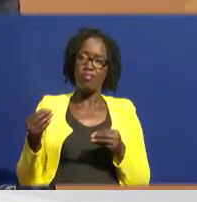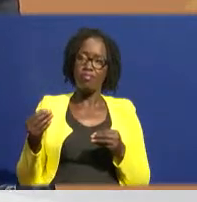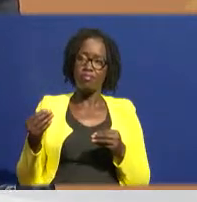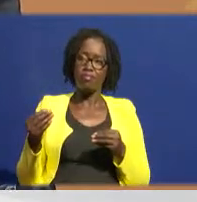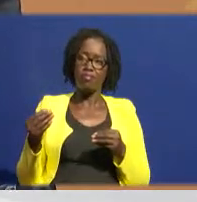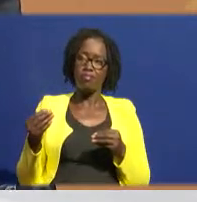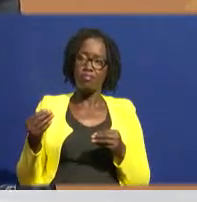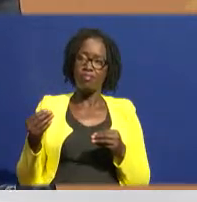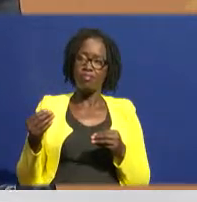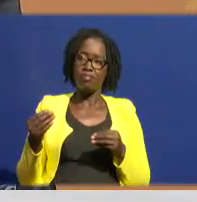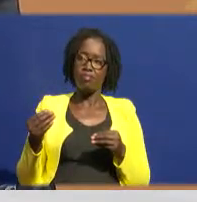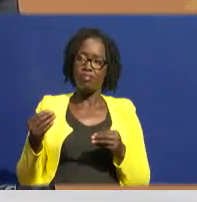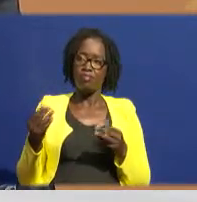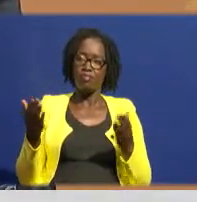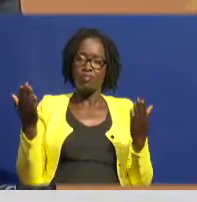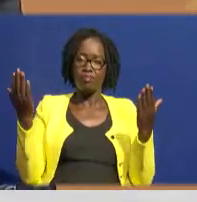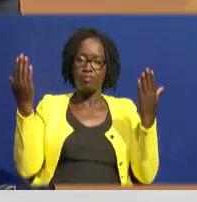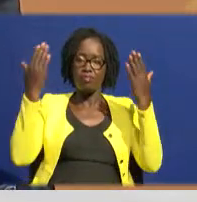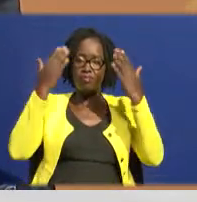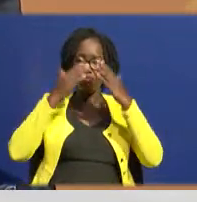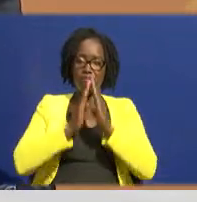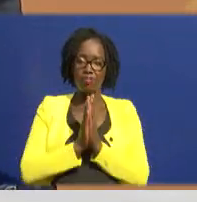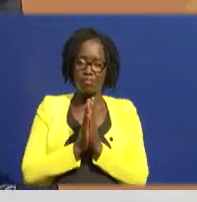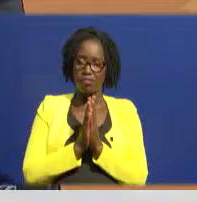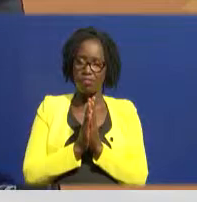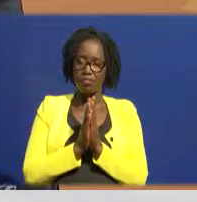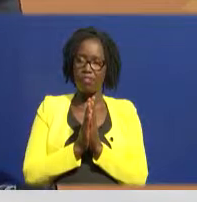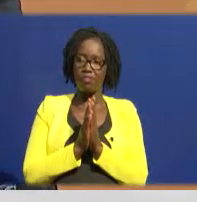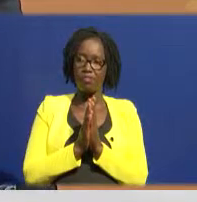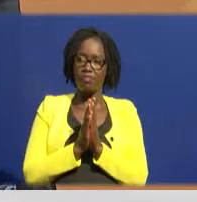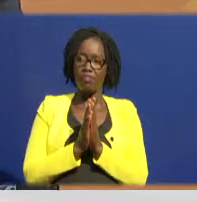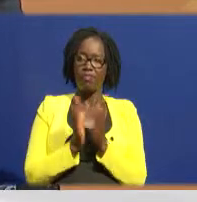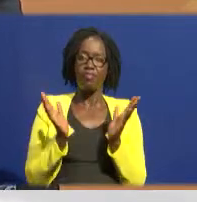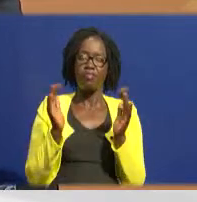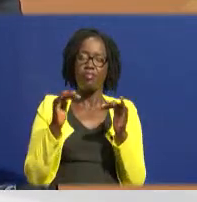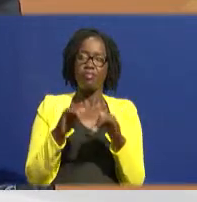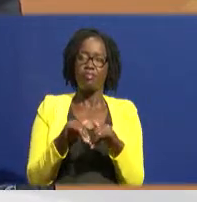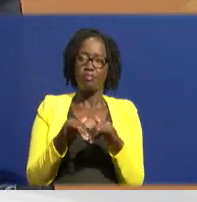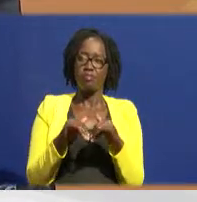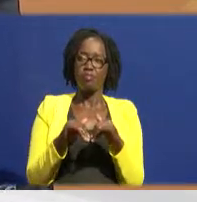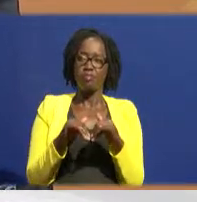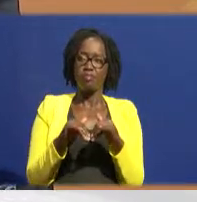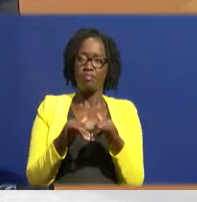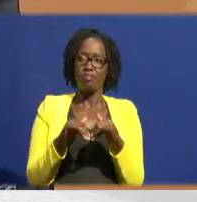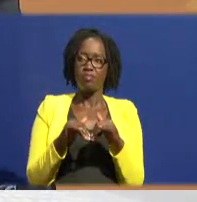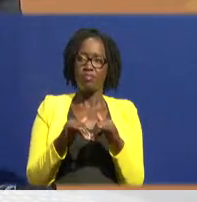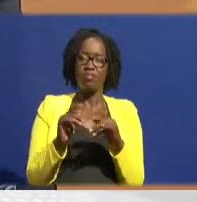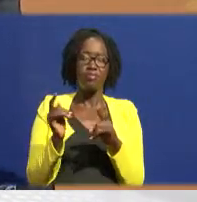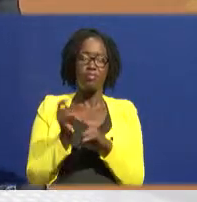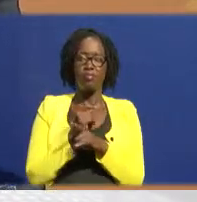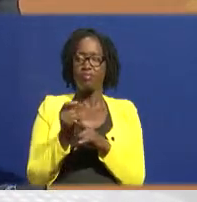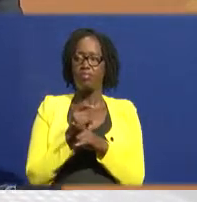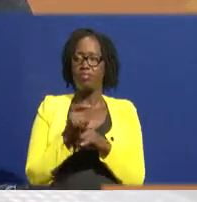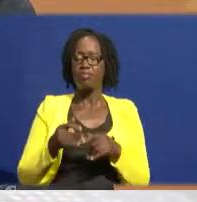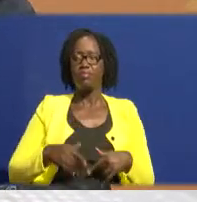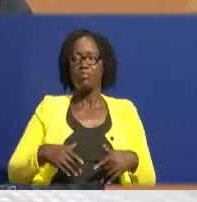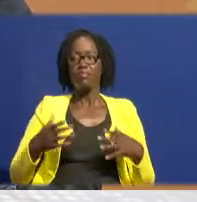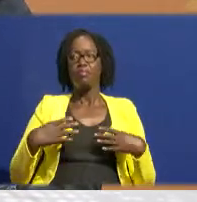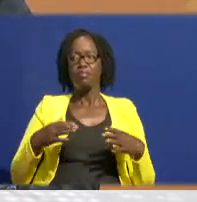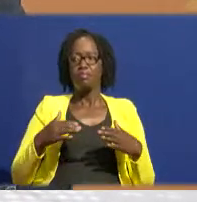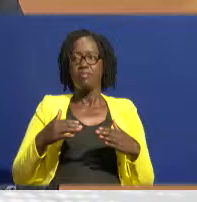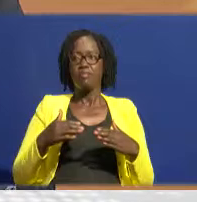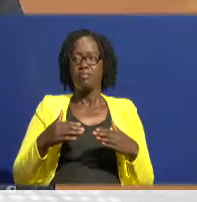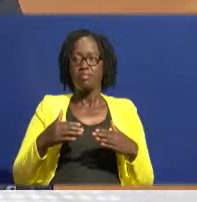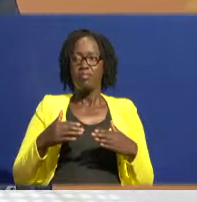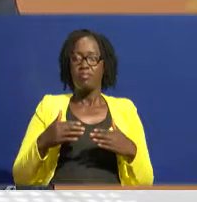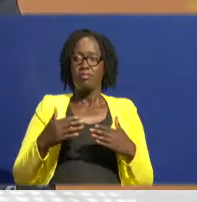go keshas, they go there, they organize conferences, and we have them being trained. These are young people now that are now